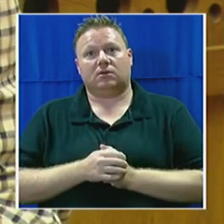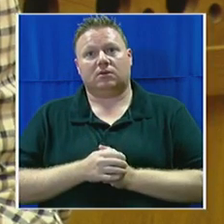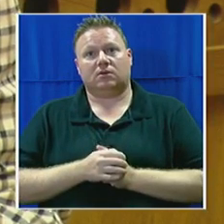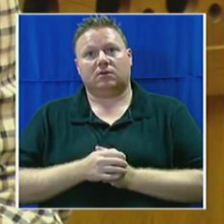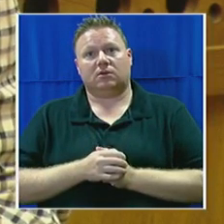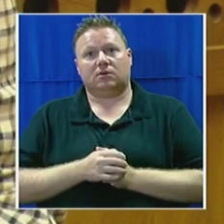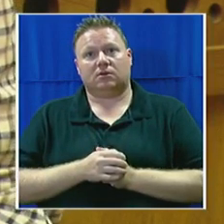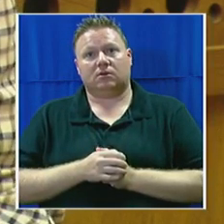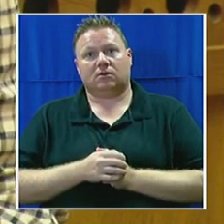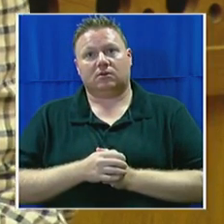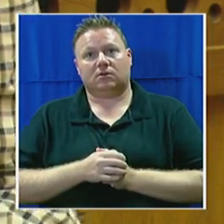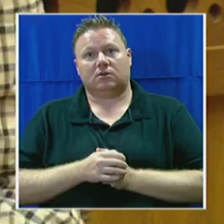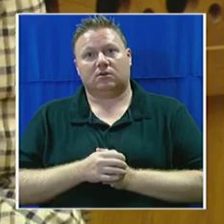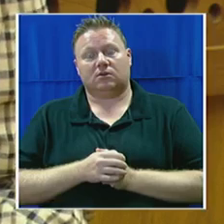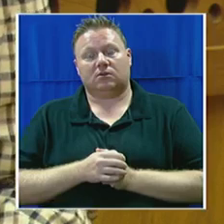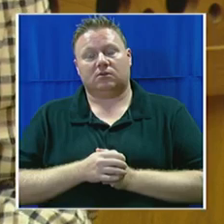kwalokho